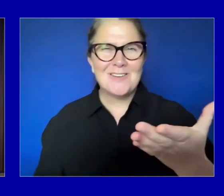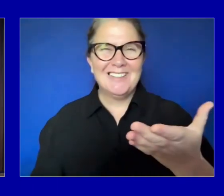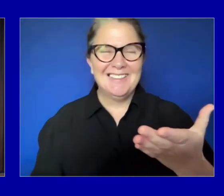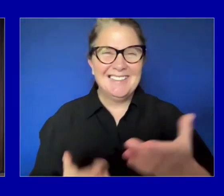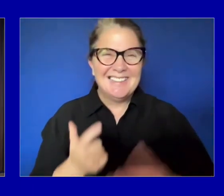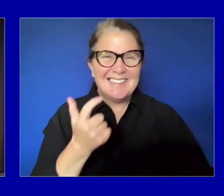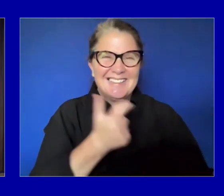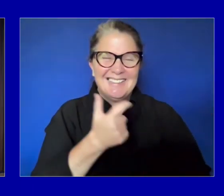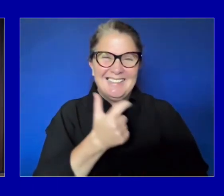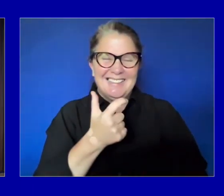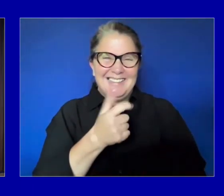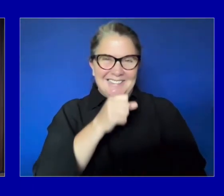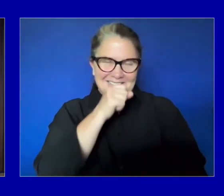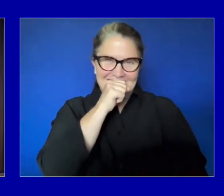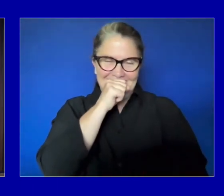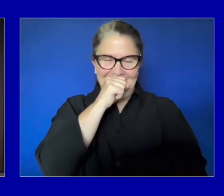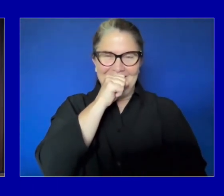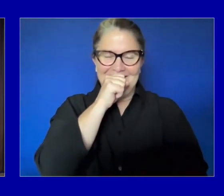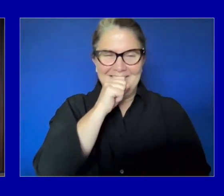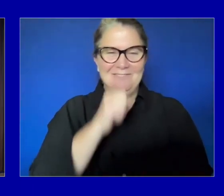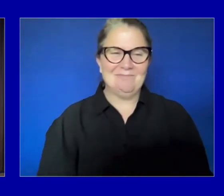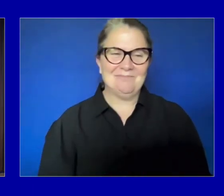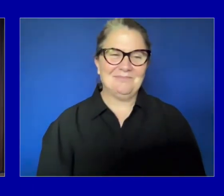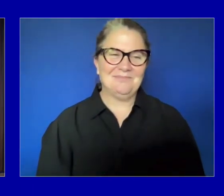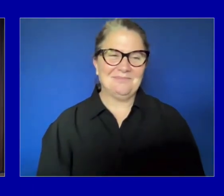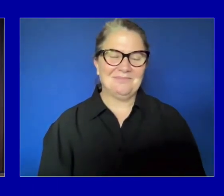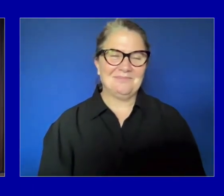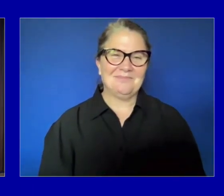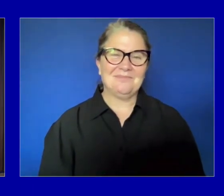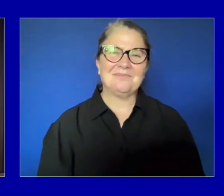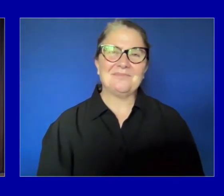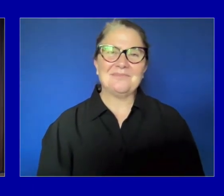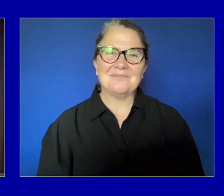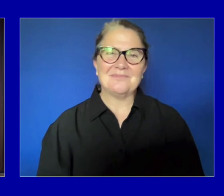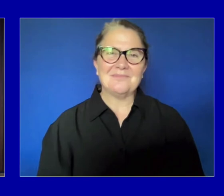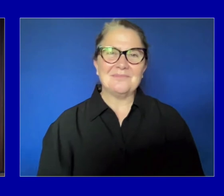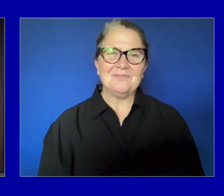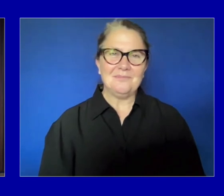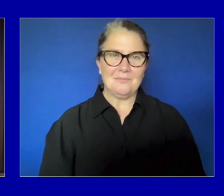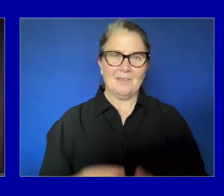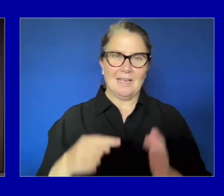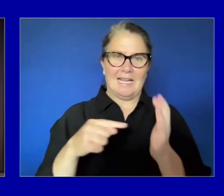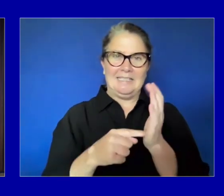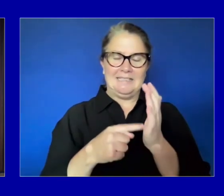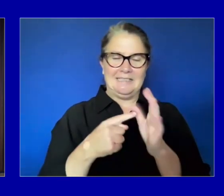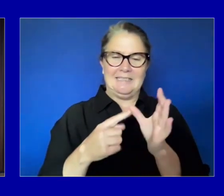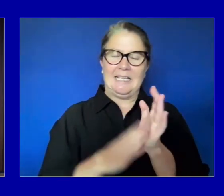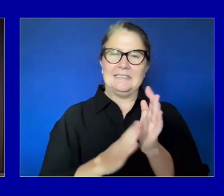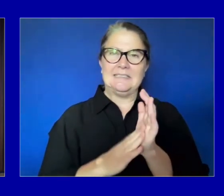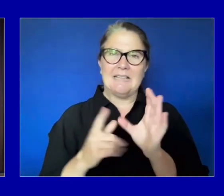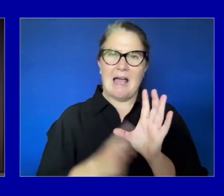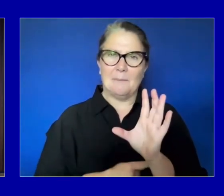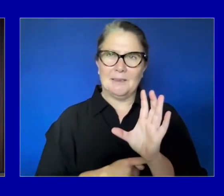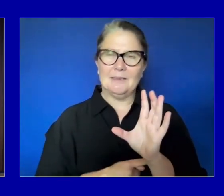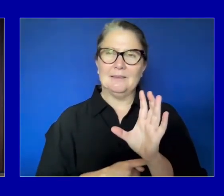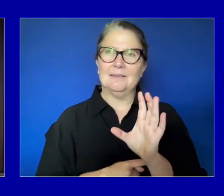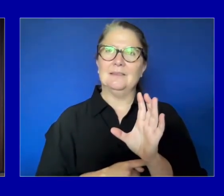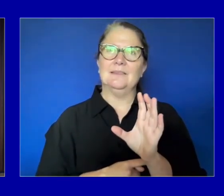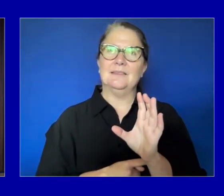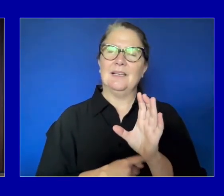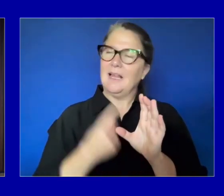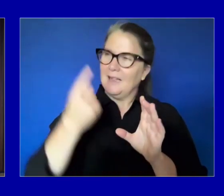Um, yeah. Uh, I guess, Tammy, you know, thinking all of what I just